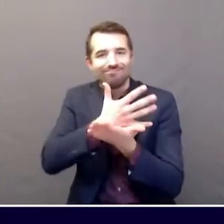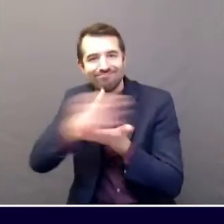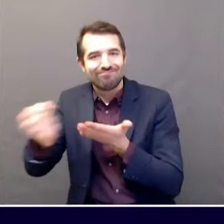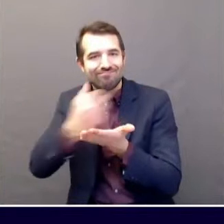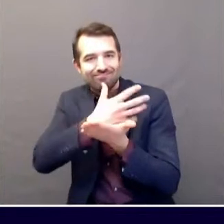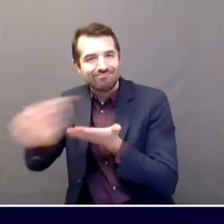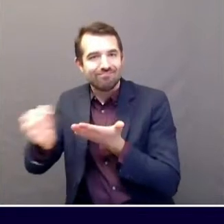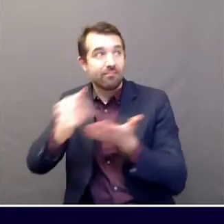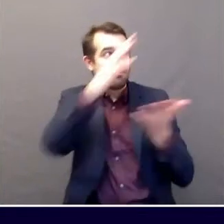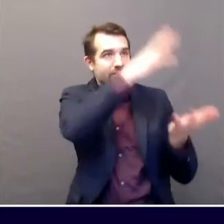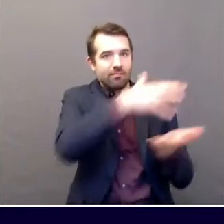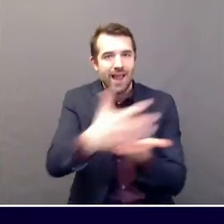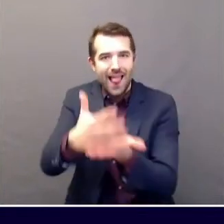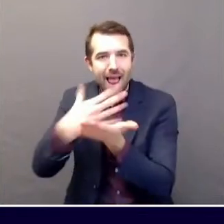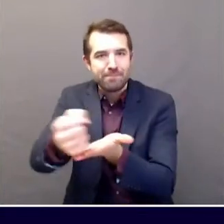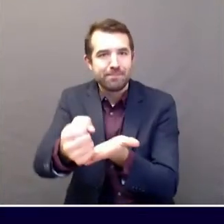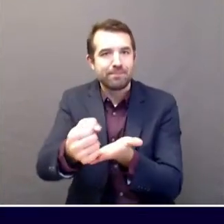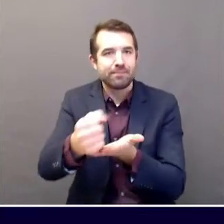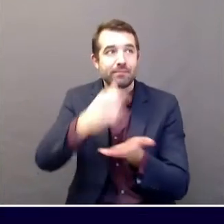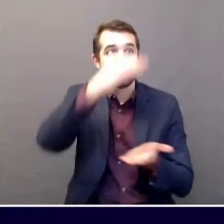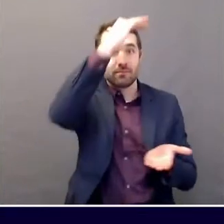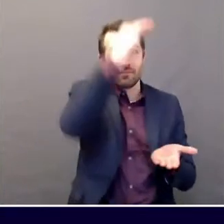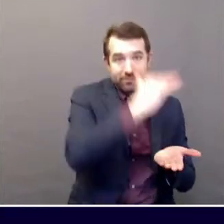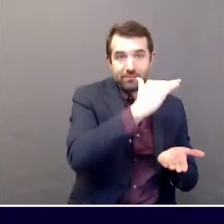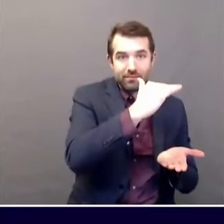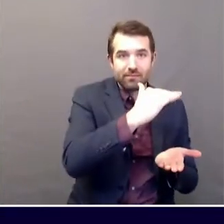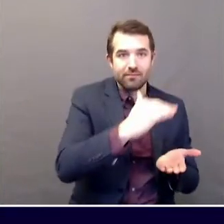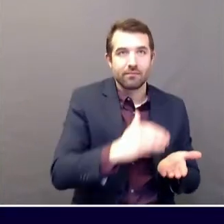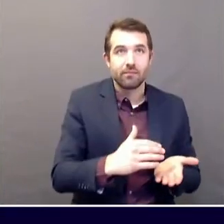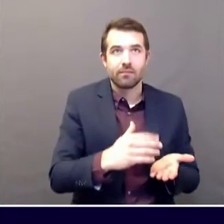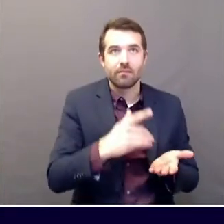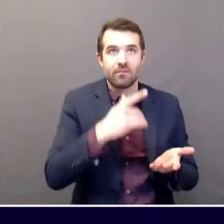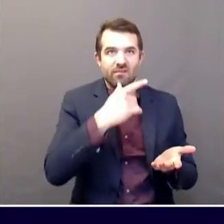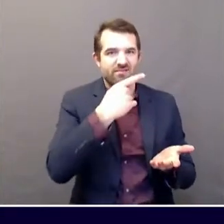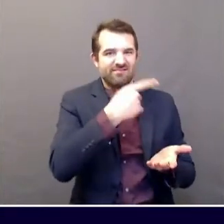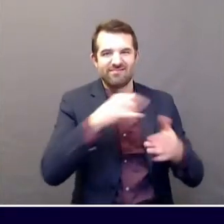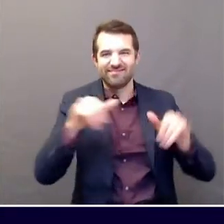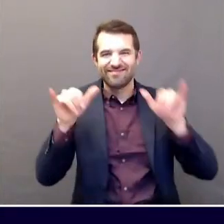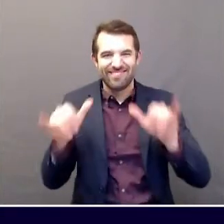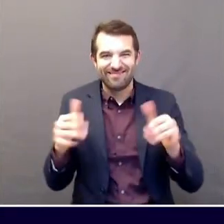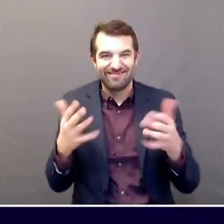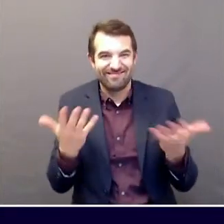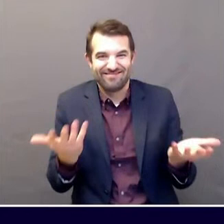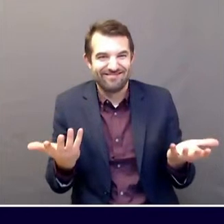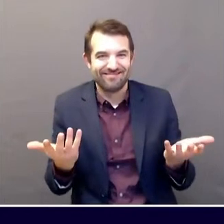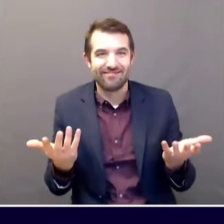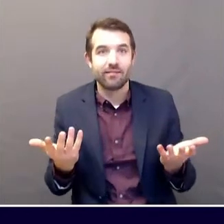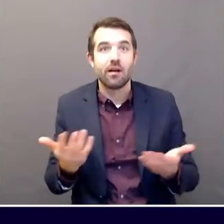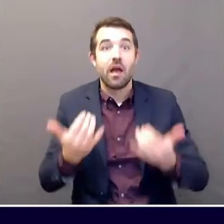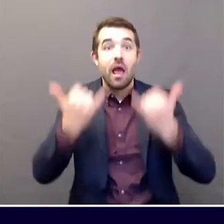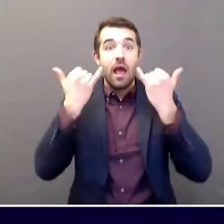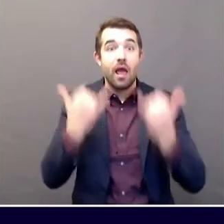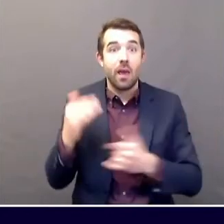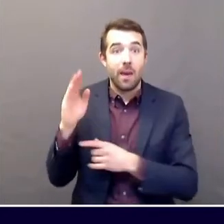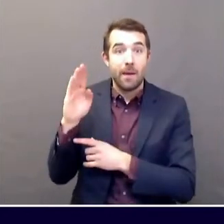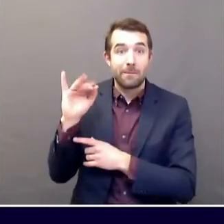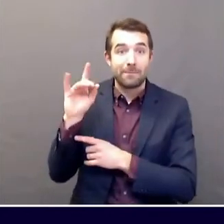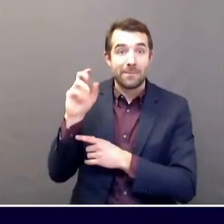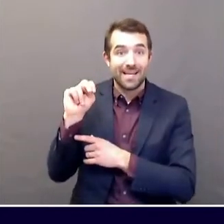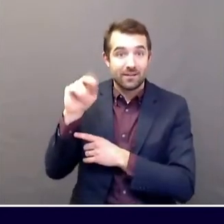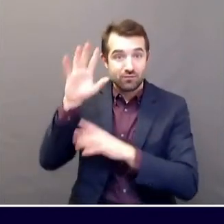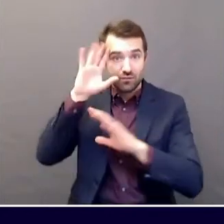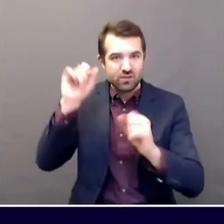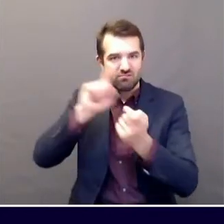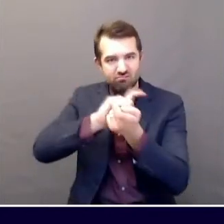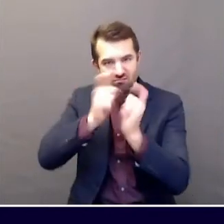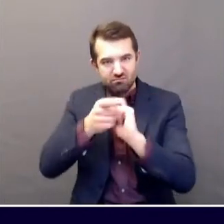As a result of that, what matters still though is throughput. If doses are coming in, if 20,000 doses are coming into the state,